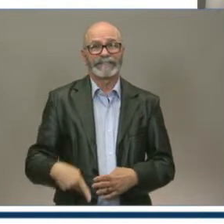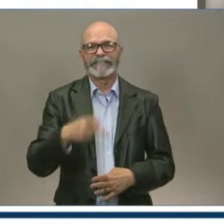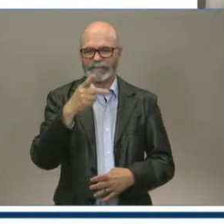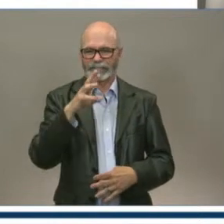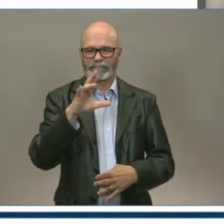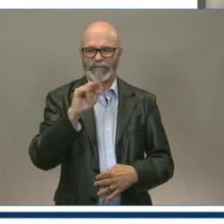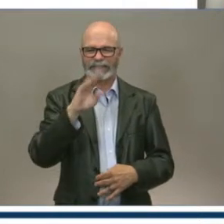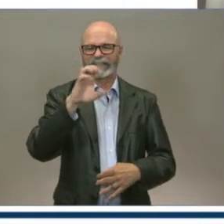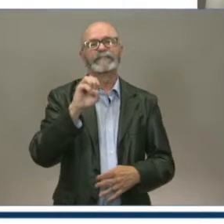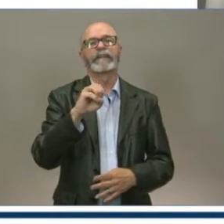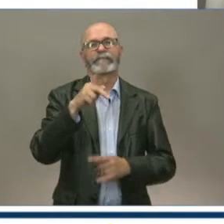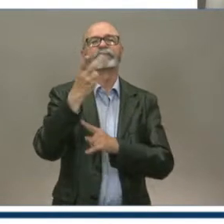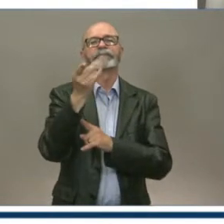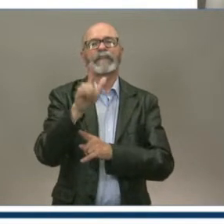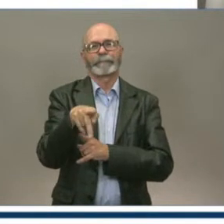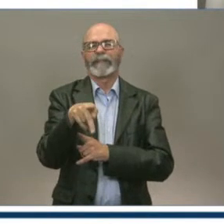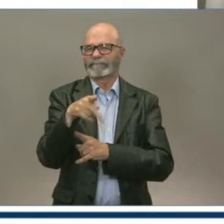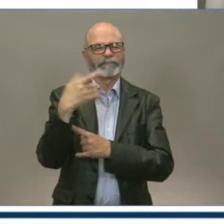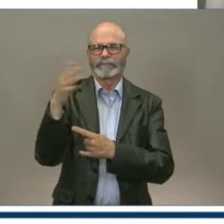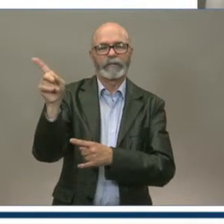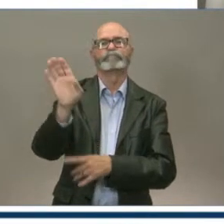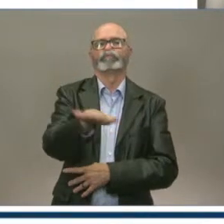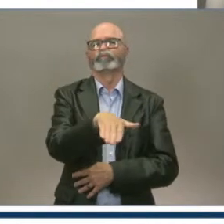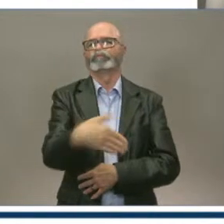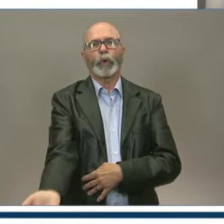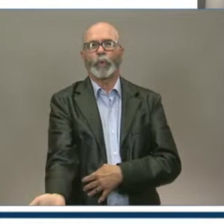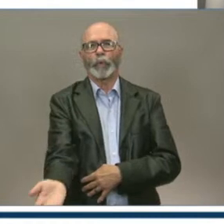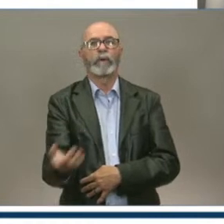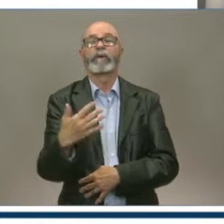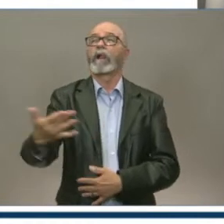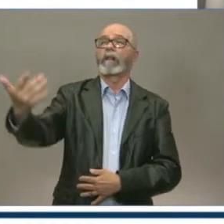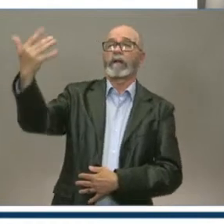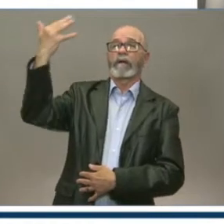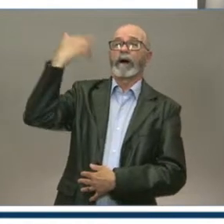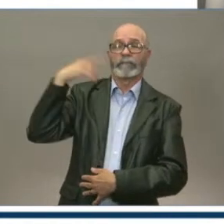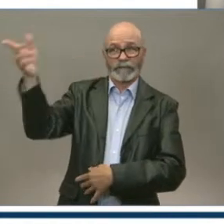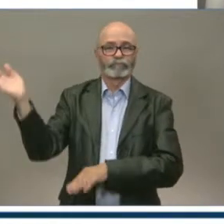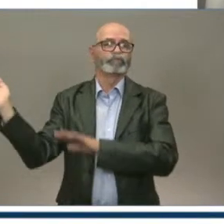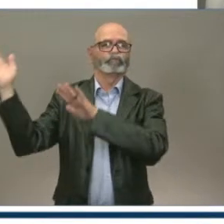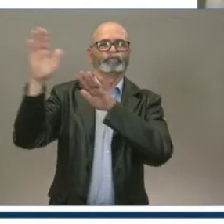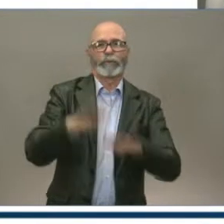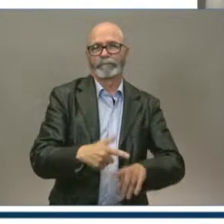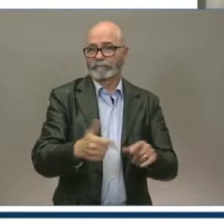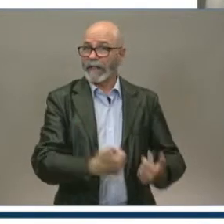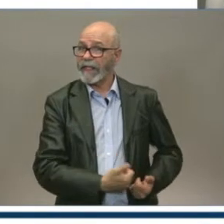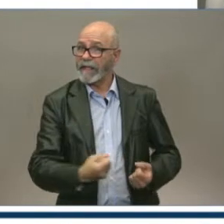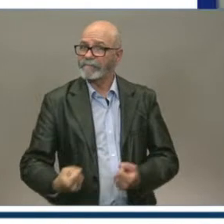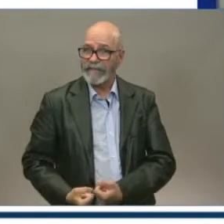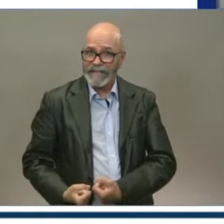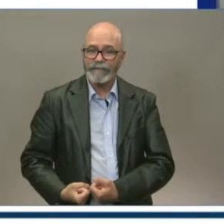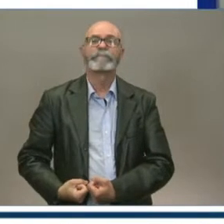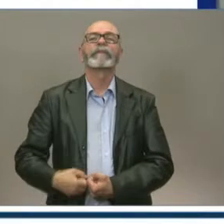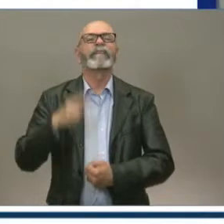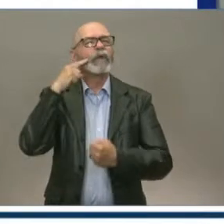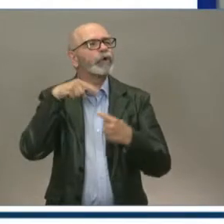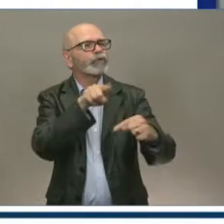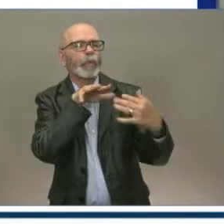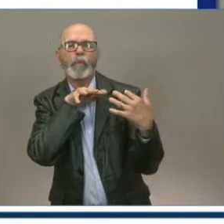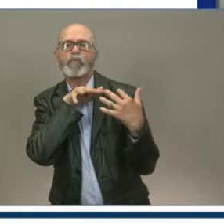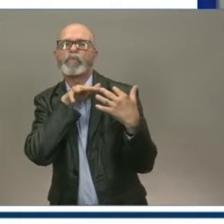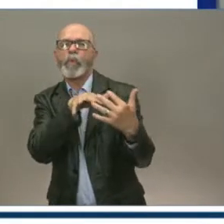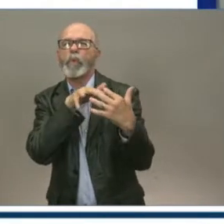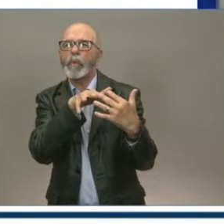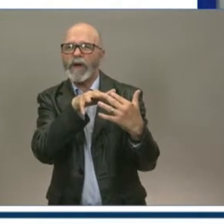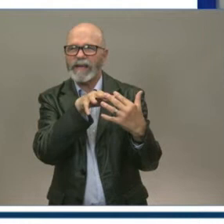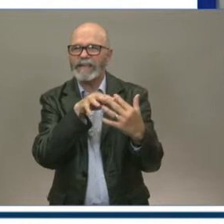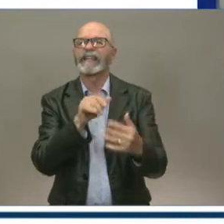province. In fact, he first came here as a young naval officer during the Battle of the Atlantic. And then later in 1958,